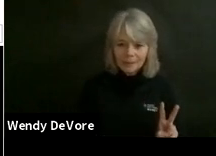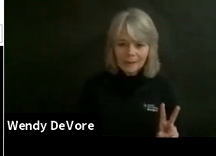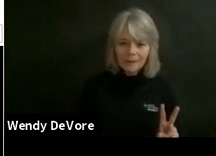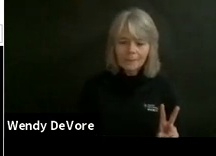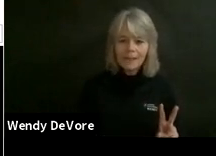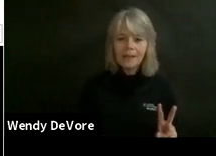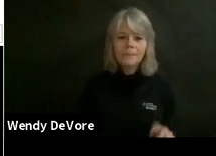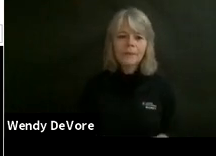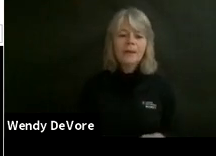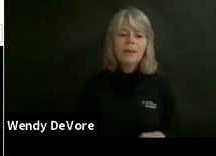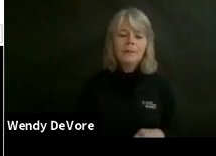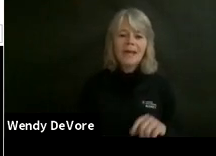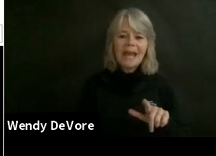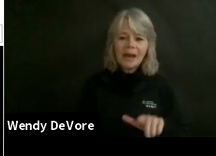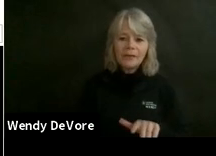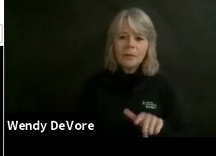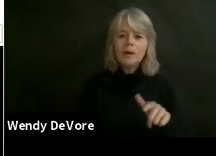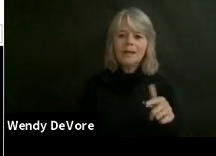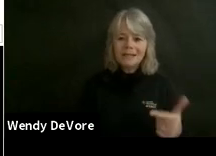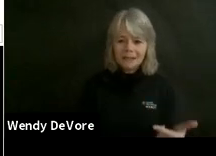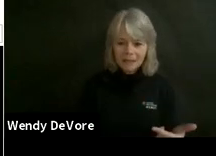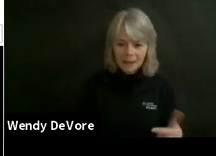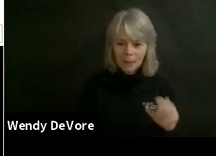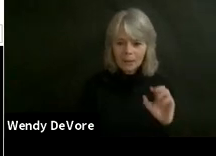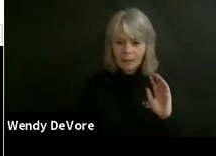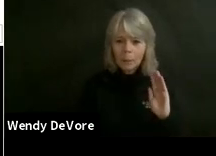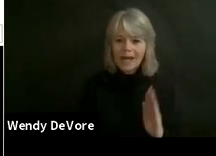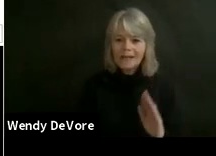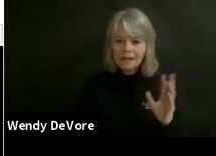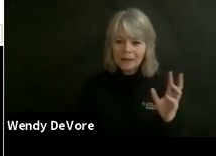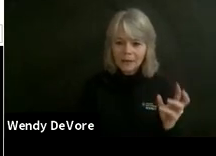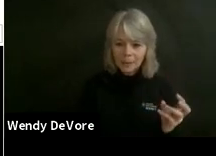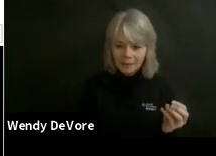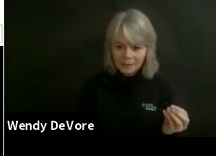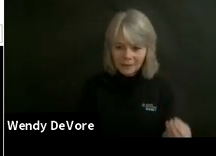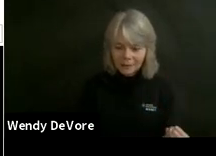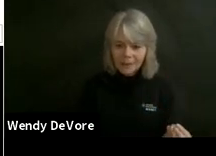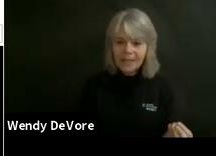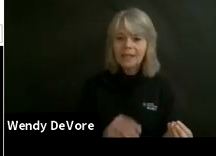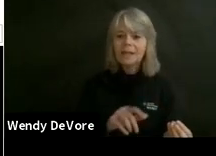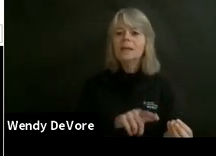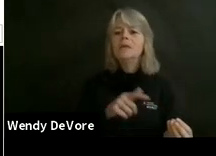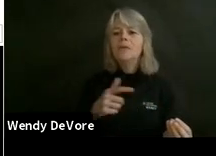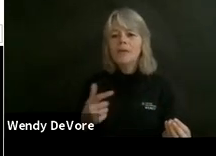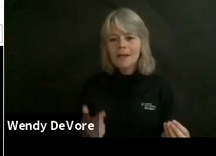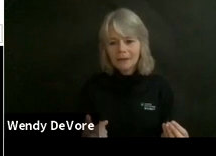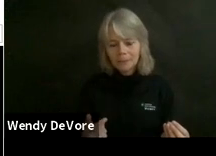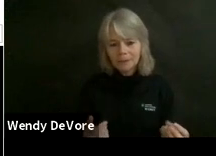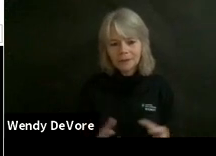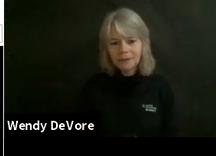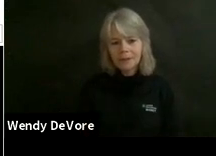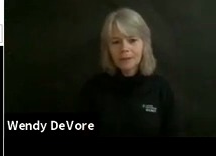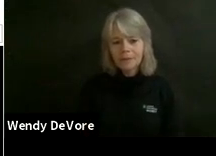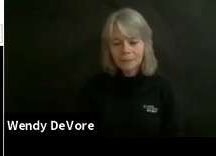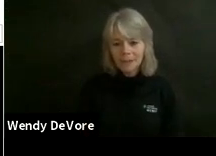people at the meeting that everyone would wait until someone is done speaking before the next